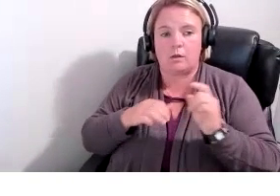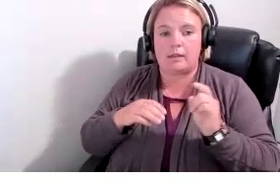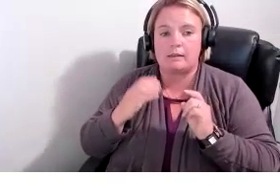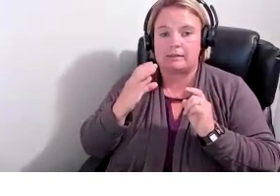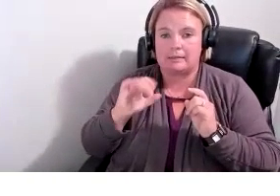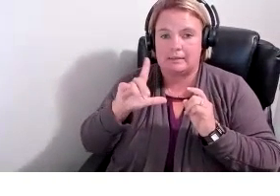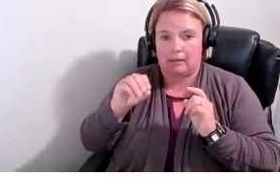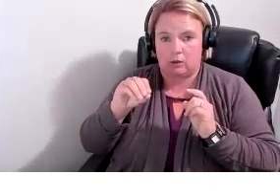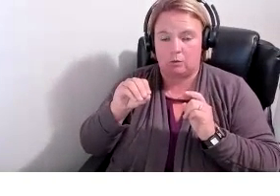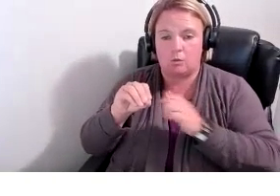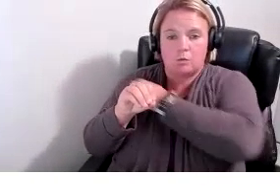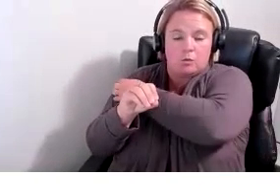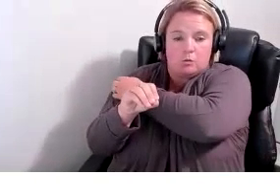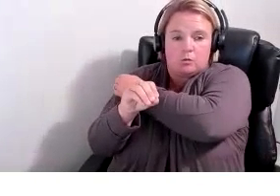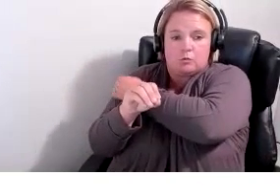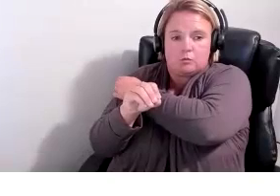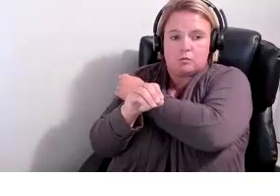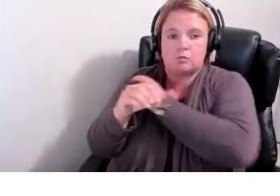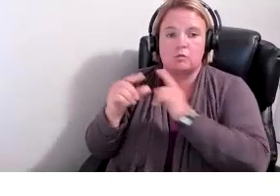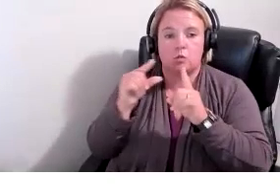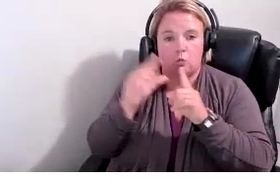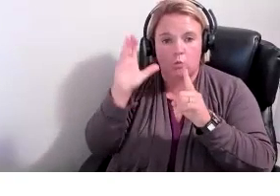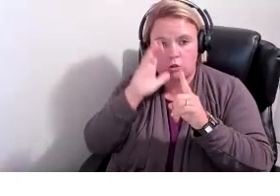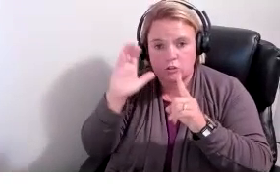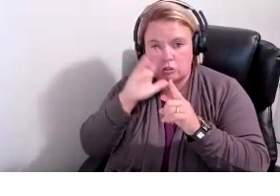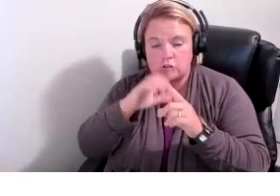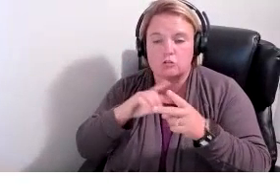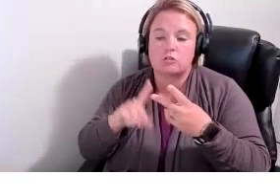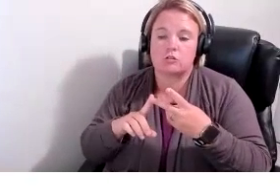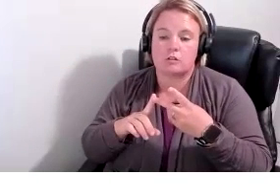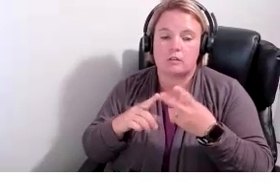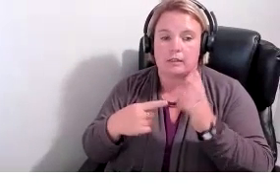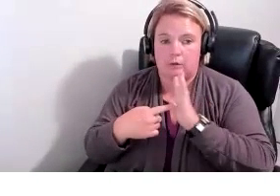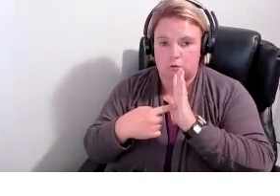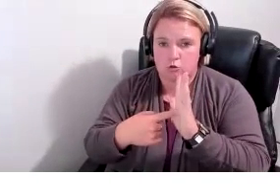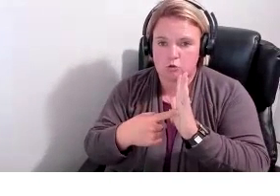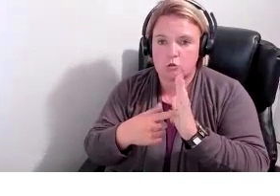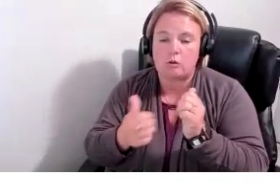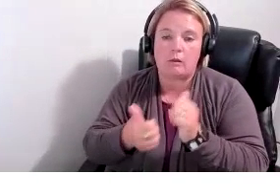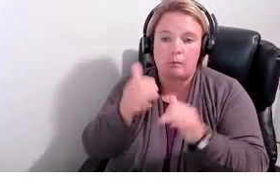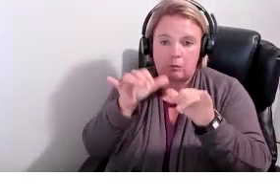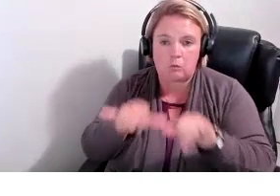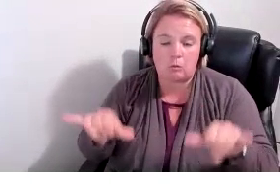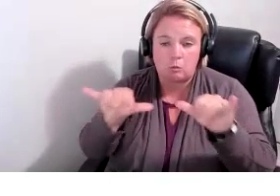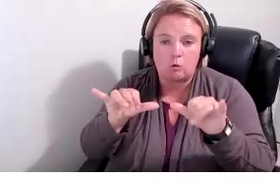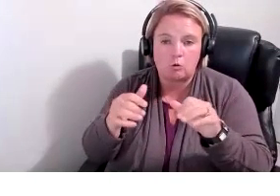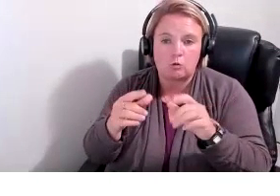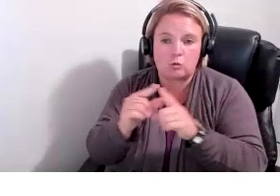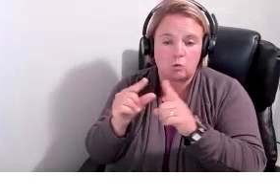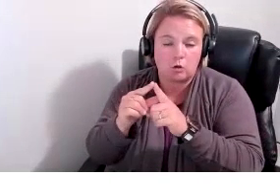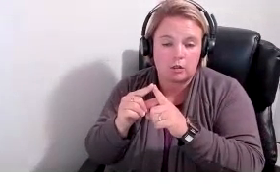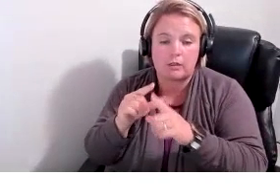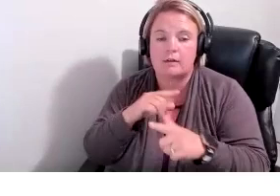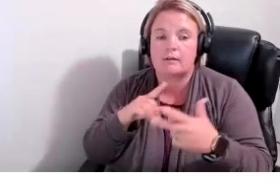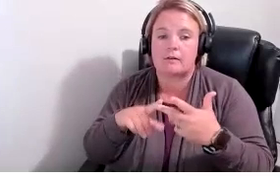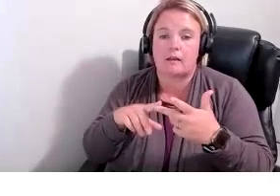Cielo, you can do word search. It will show you what the most common word used is. The